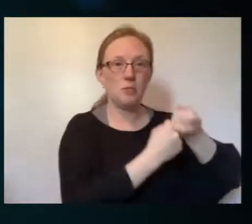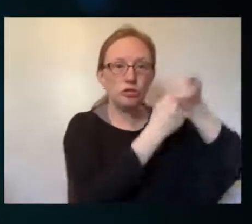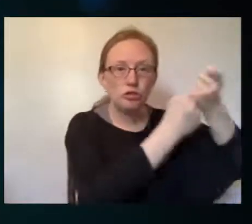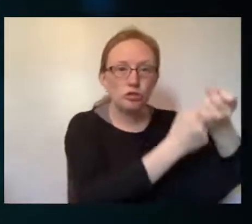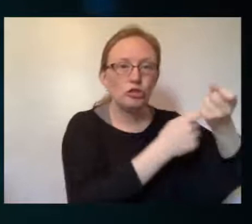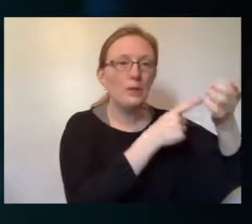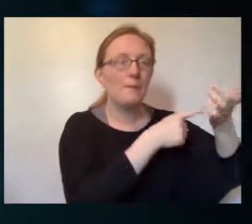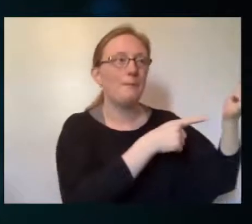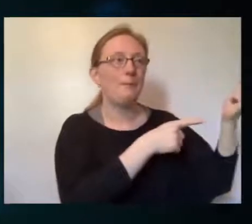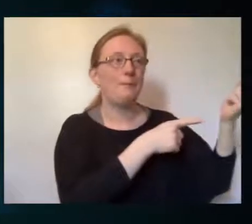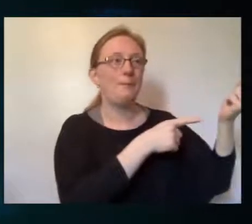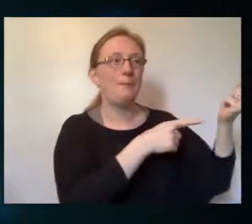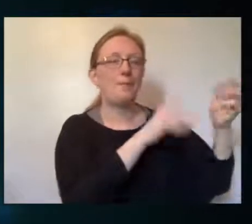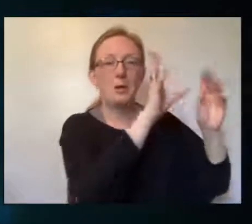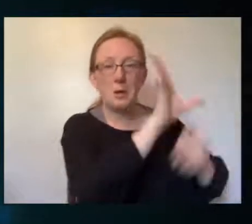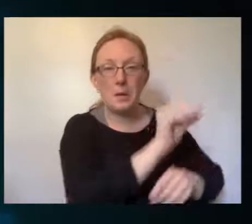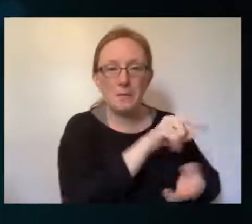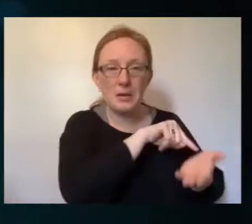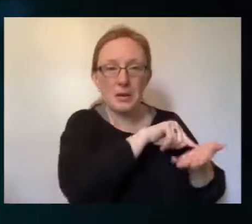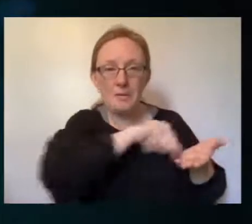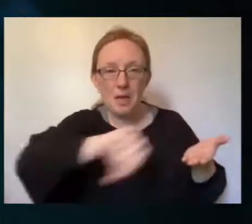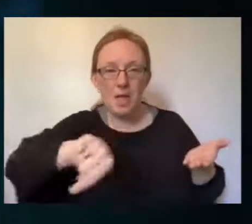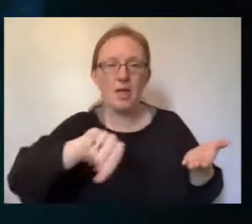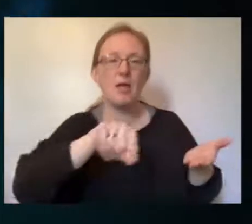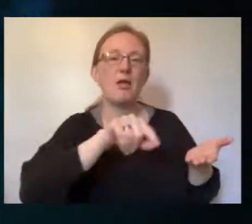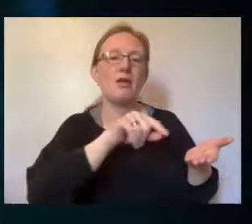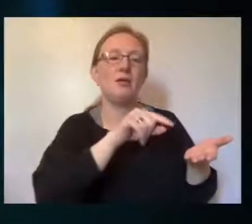or through company